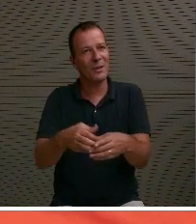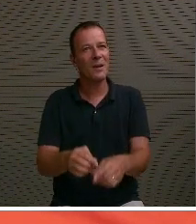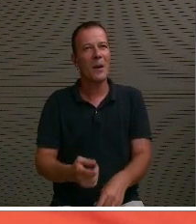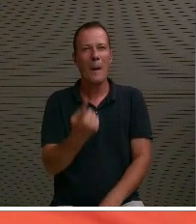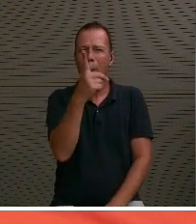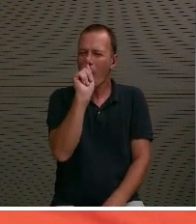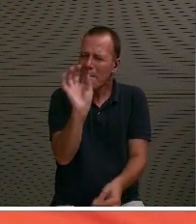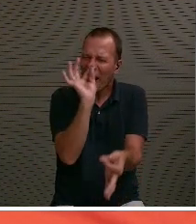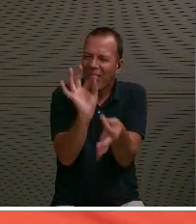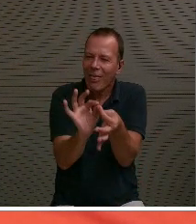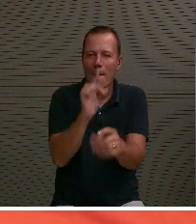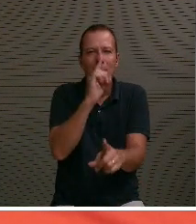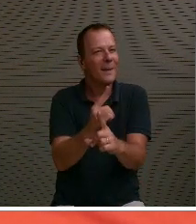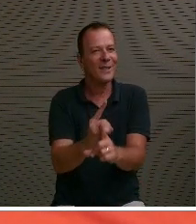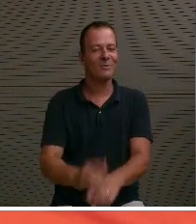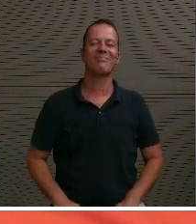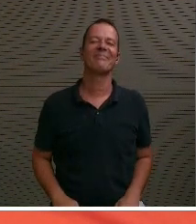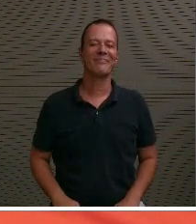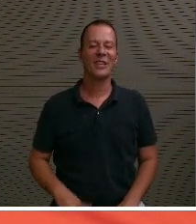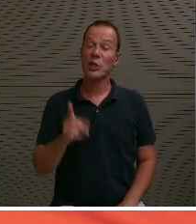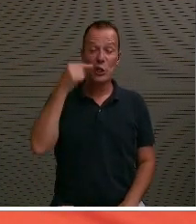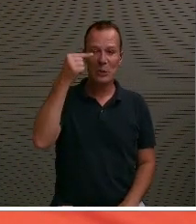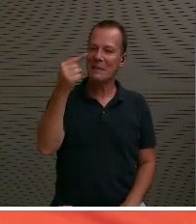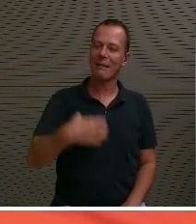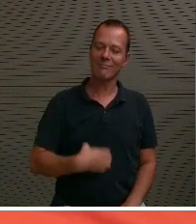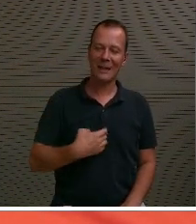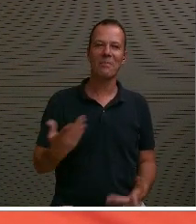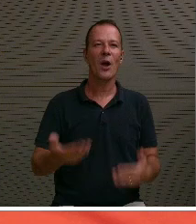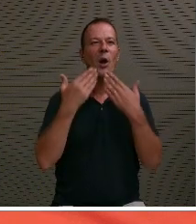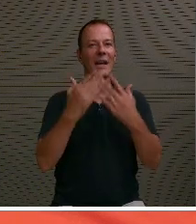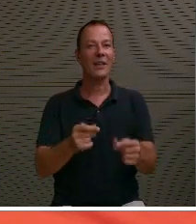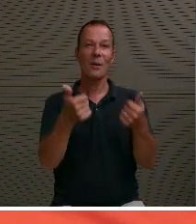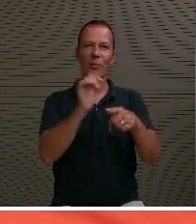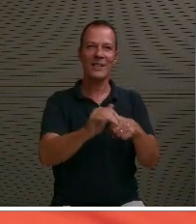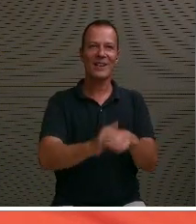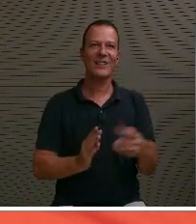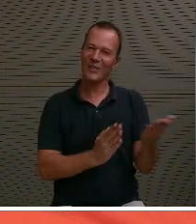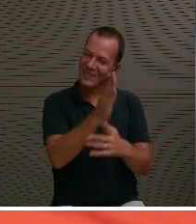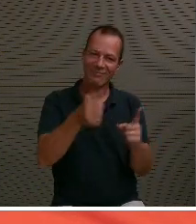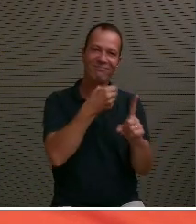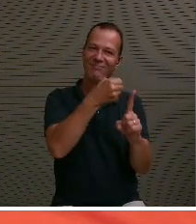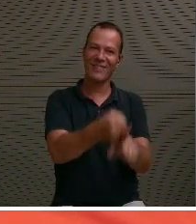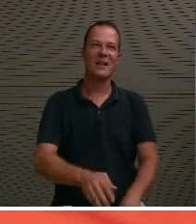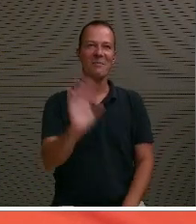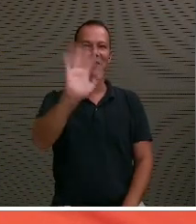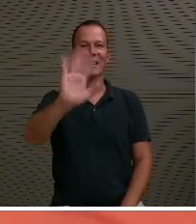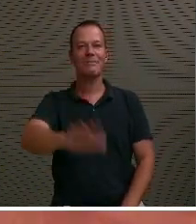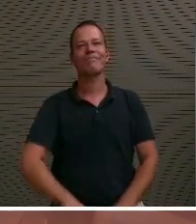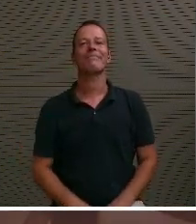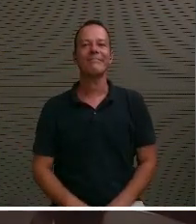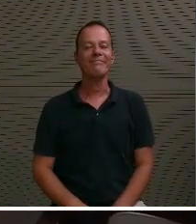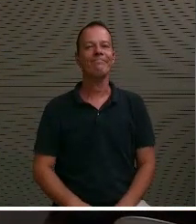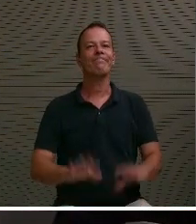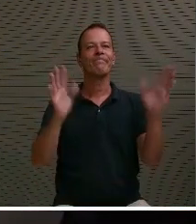was just for 1 minute. It was so, so special. So yeah, good luck with it. Keep doing it, girl. Bye.